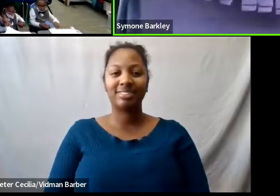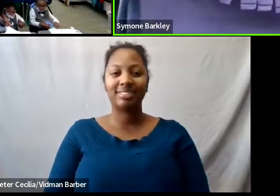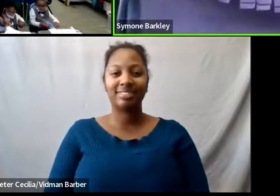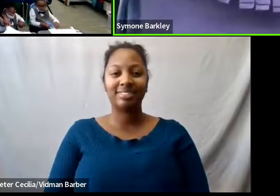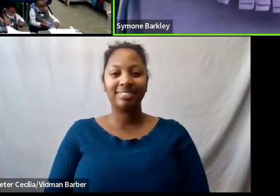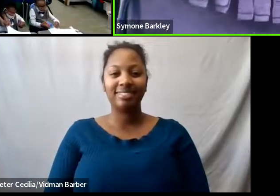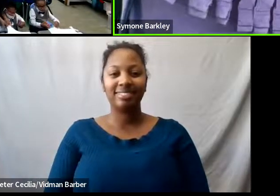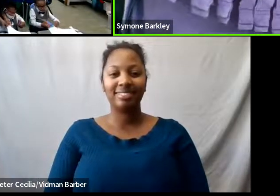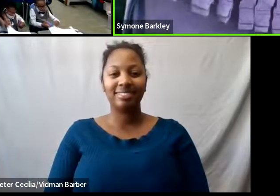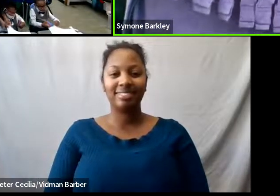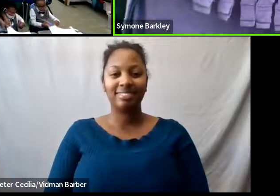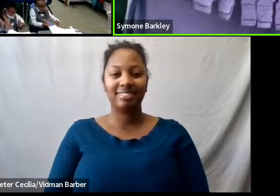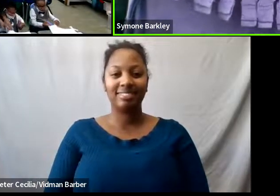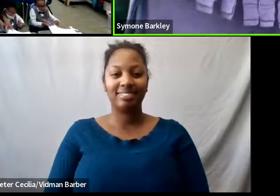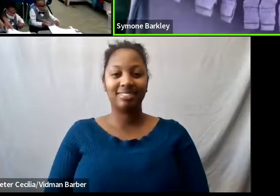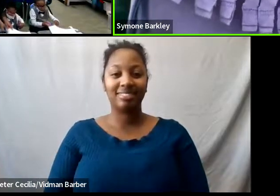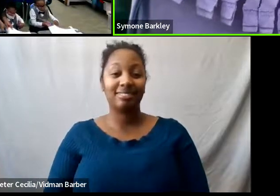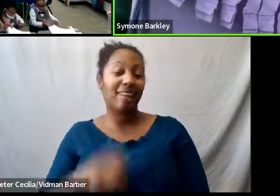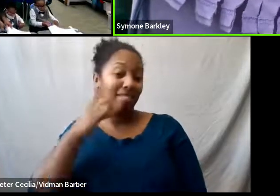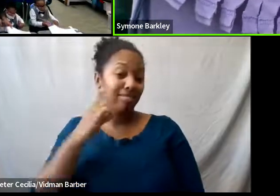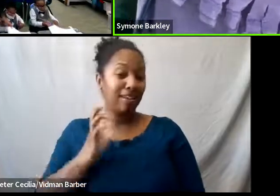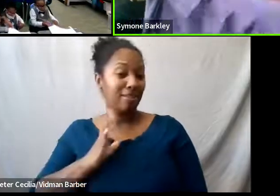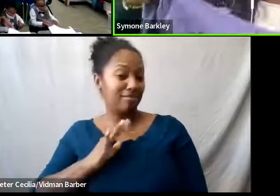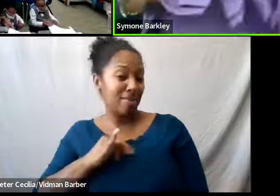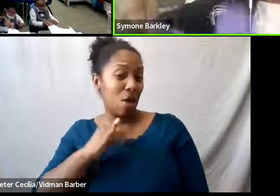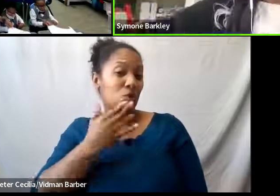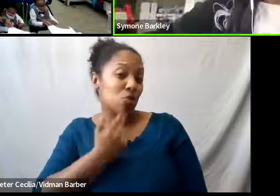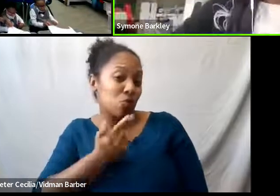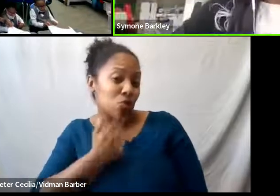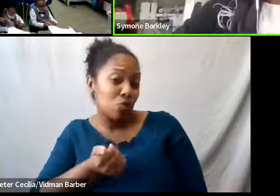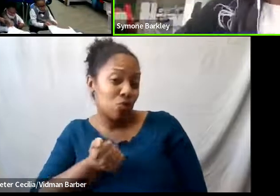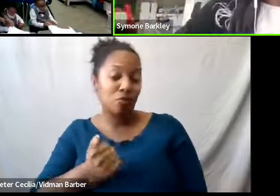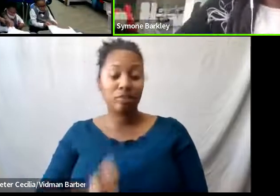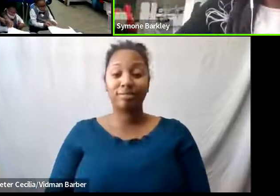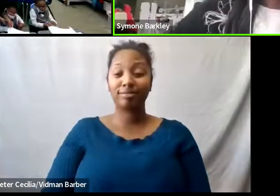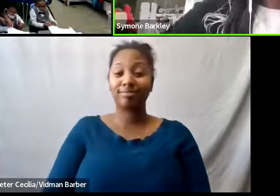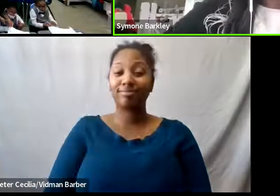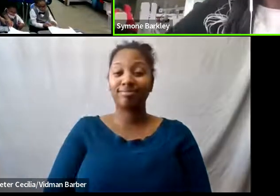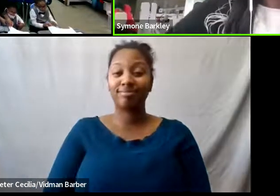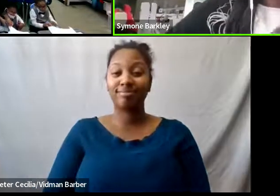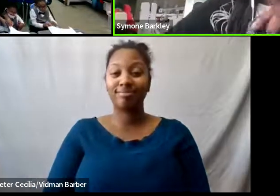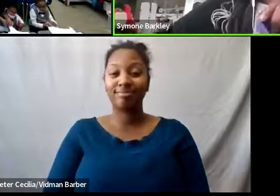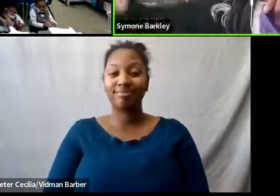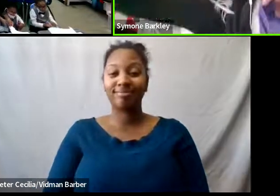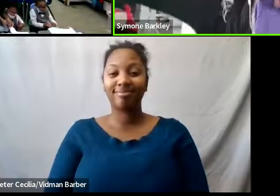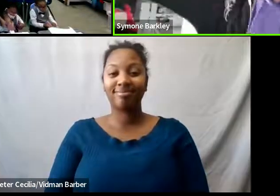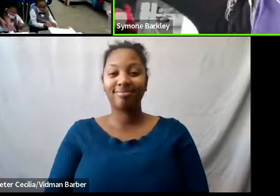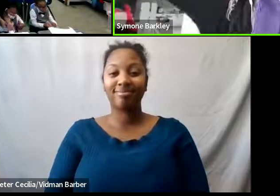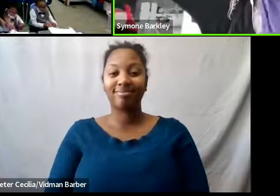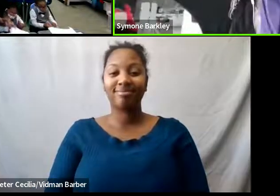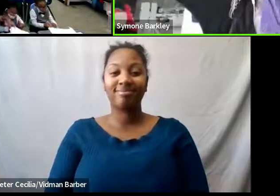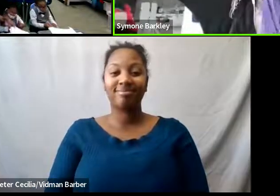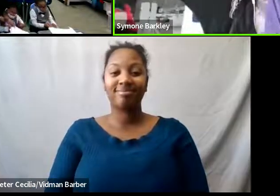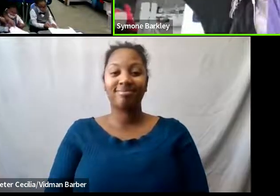Ooh. I think it's cute already, even with these cut in the bottom. So I'm gonna keep going.